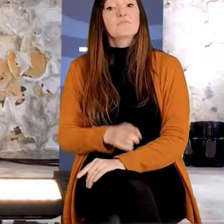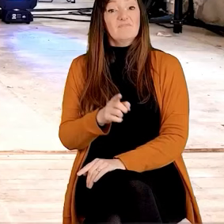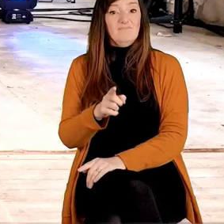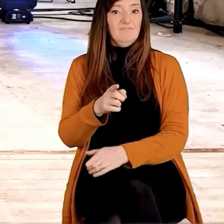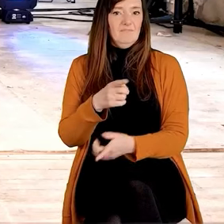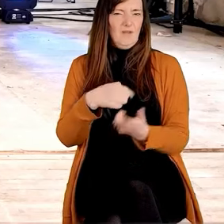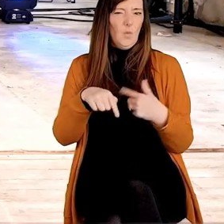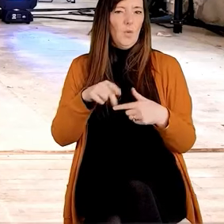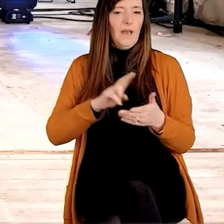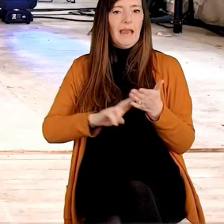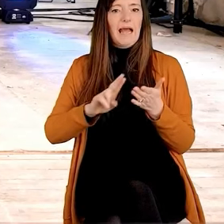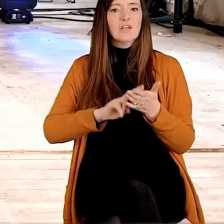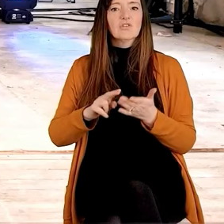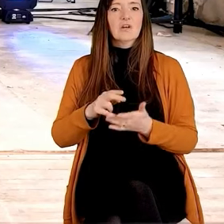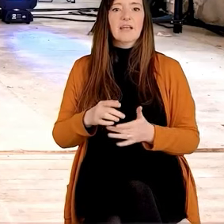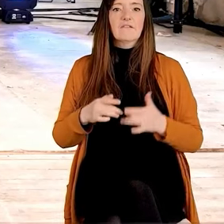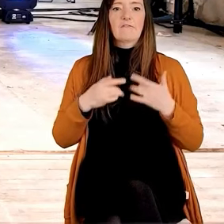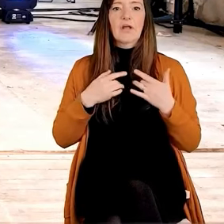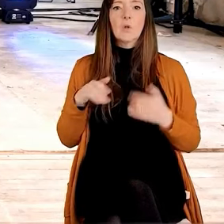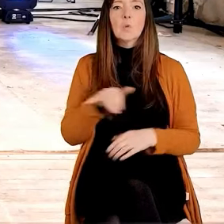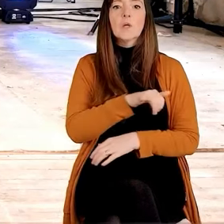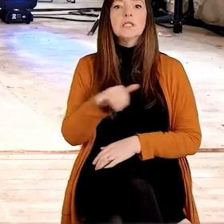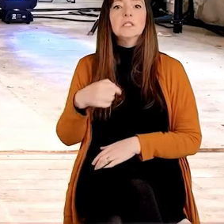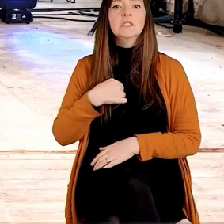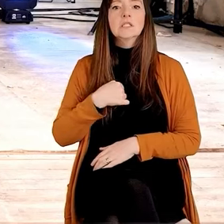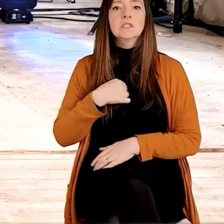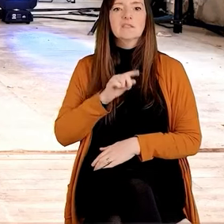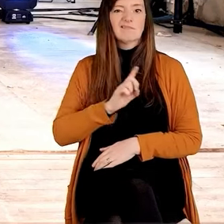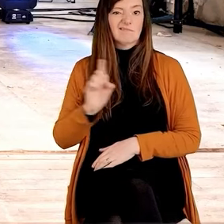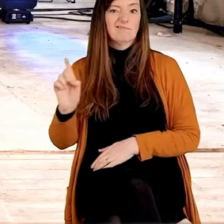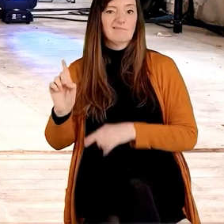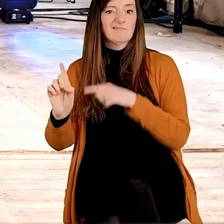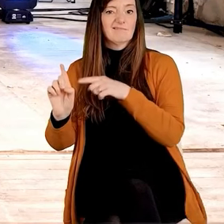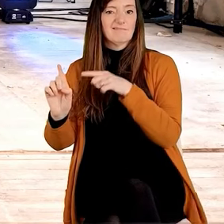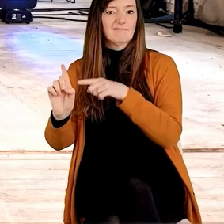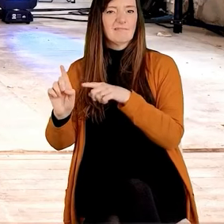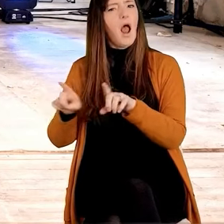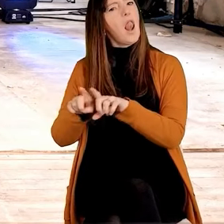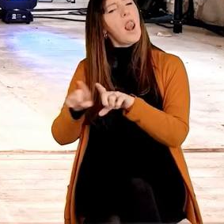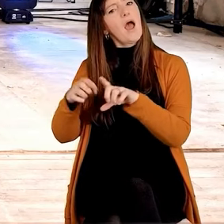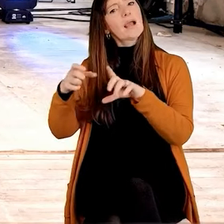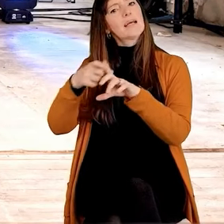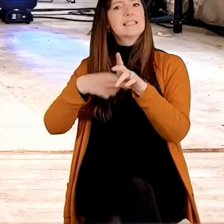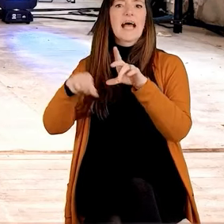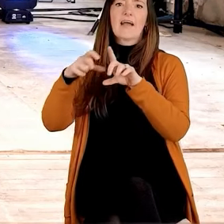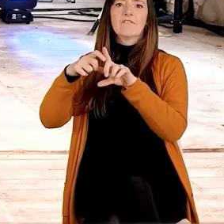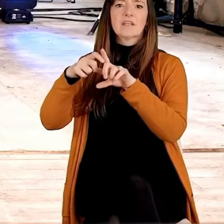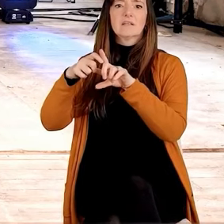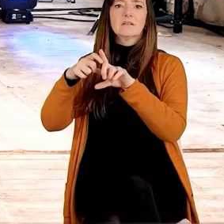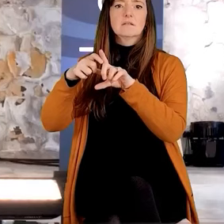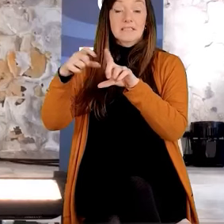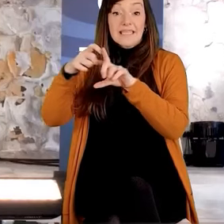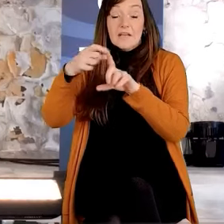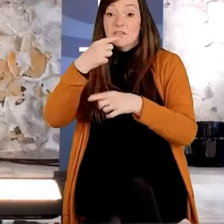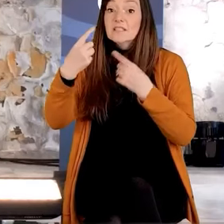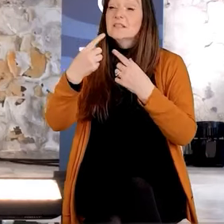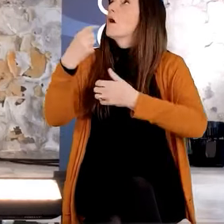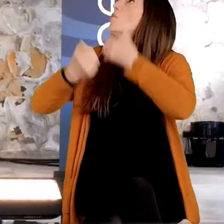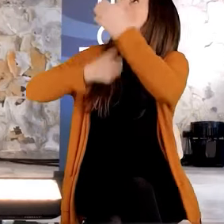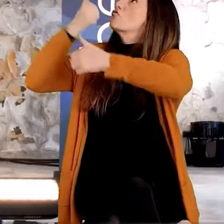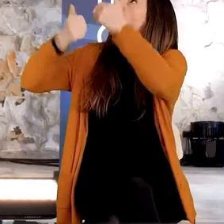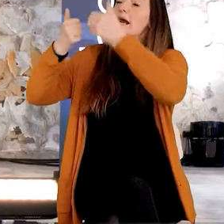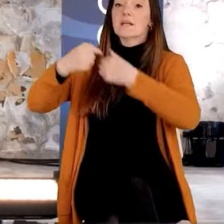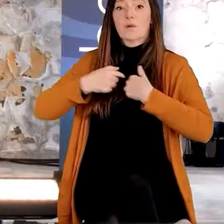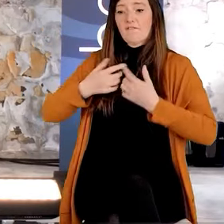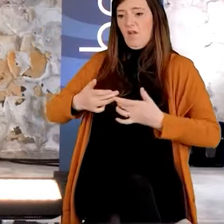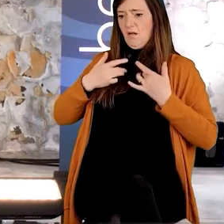good. And we naturally assume that we can put ourselves in David's shoes. I'm going to pray, says David, and we